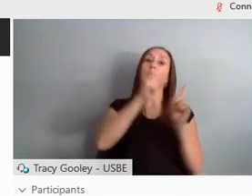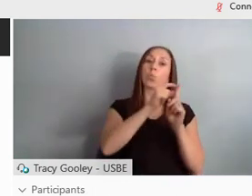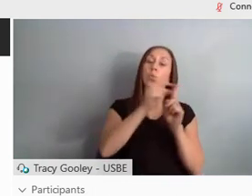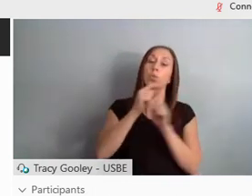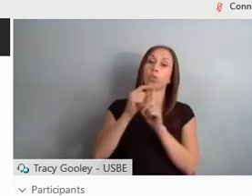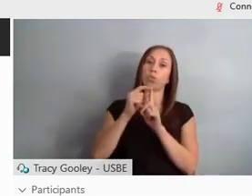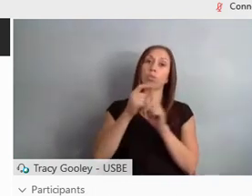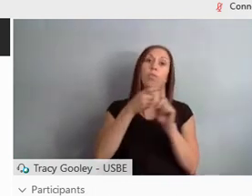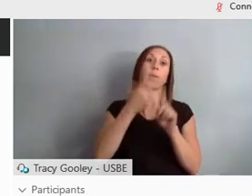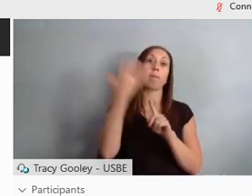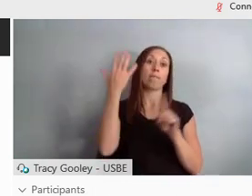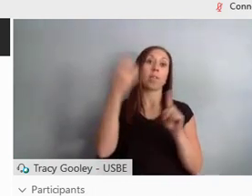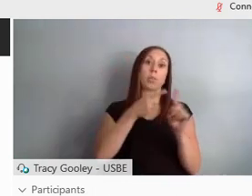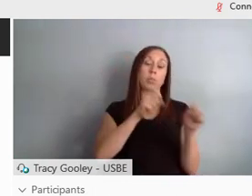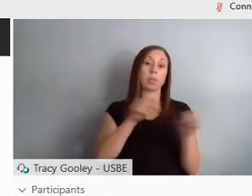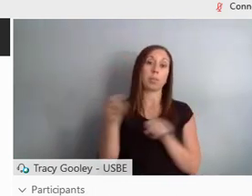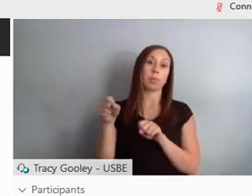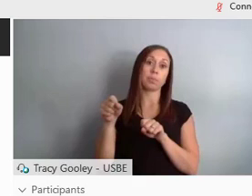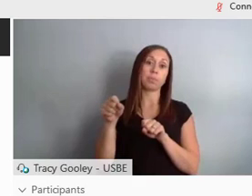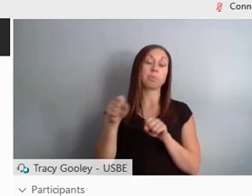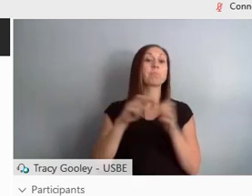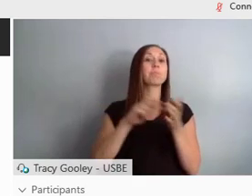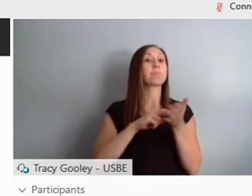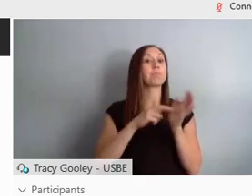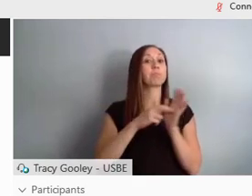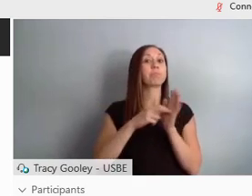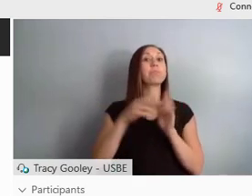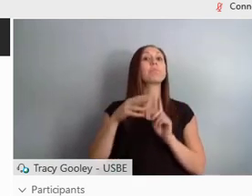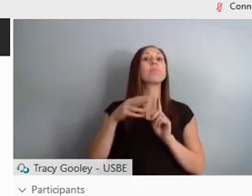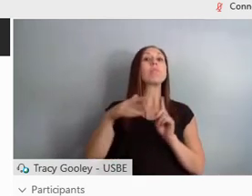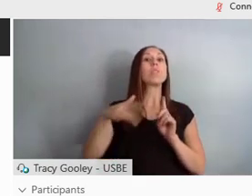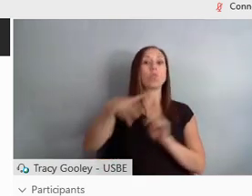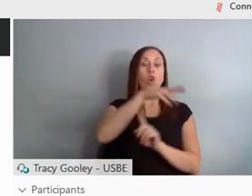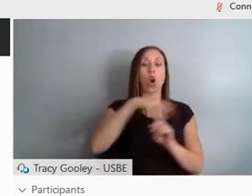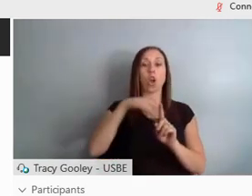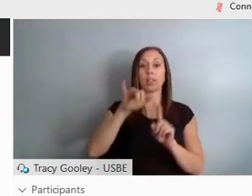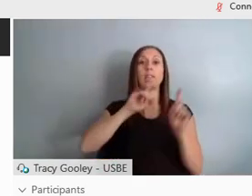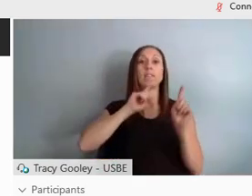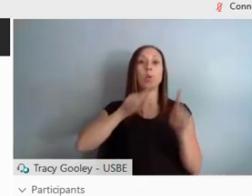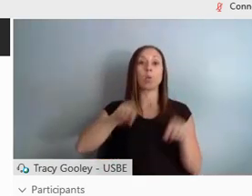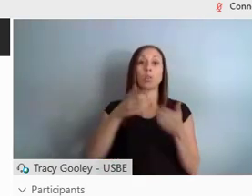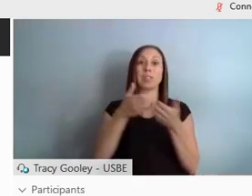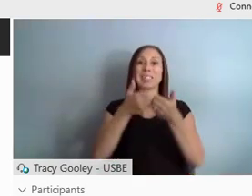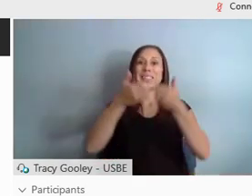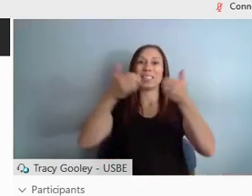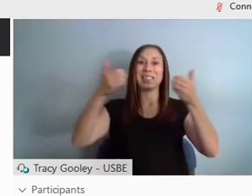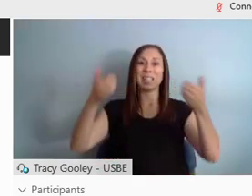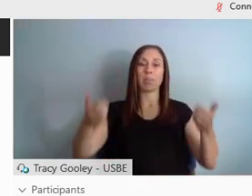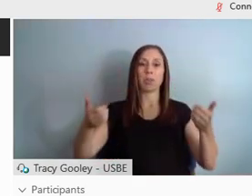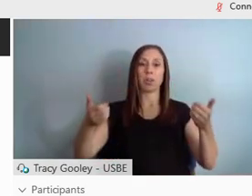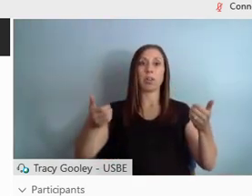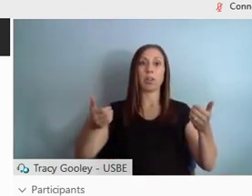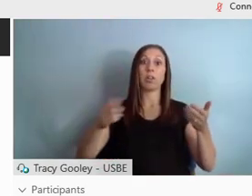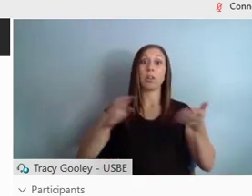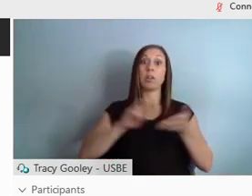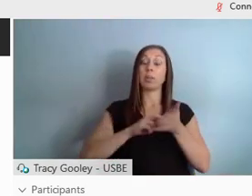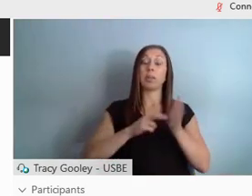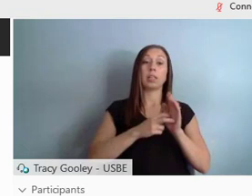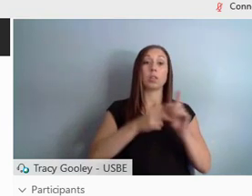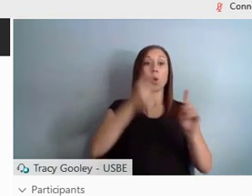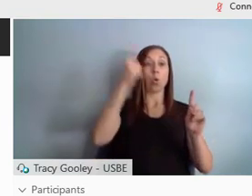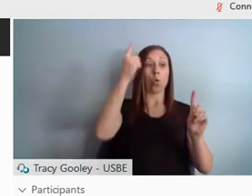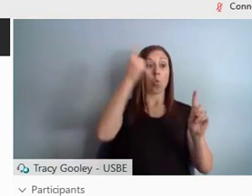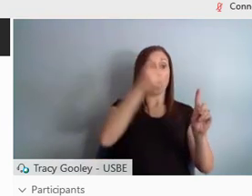5 points possible, then you score the content of the response separately. They would receive 1